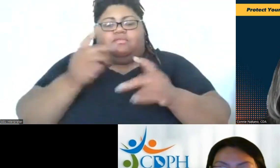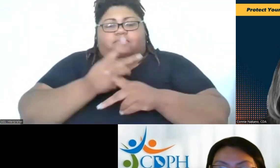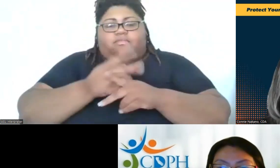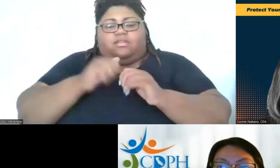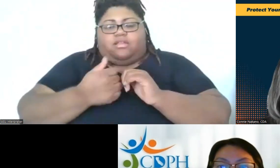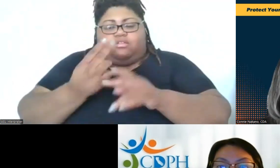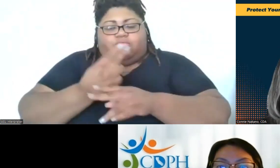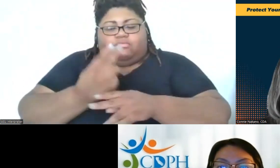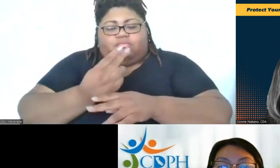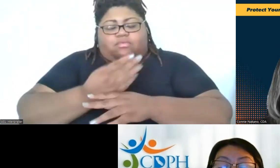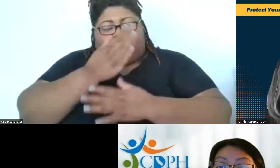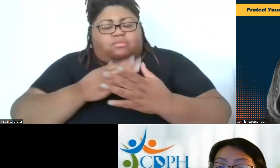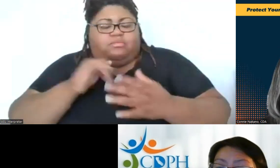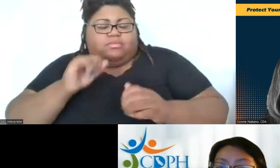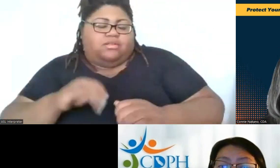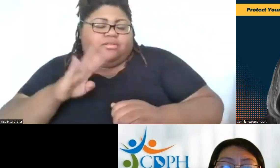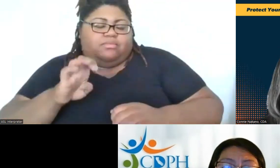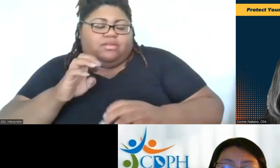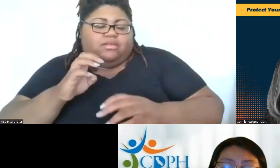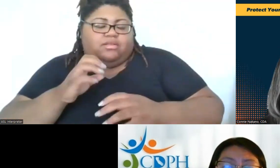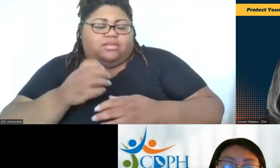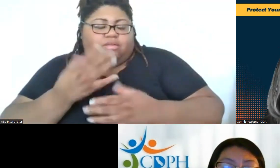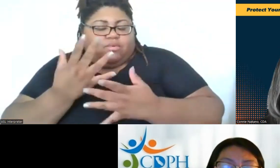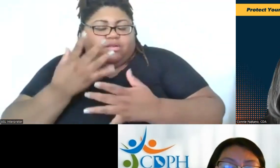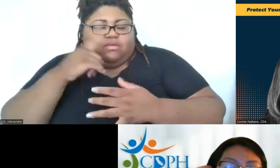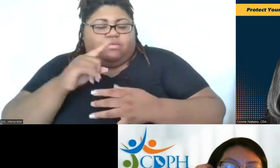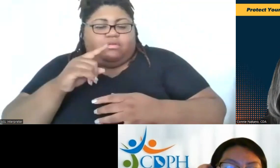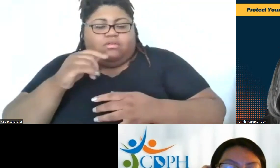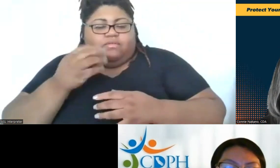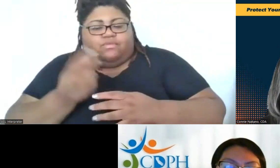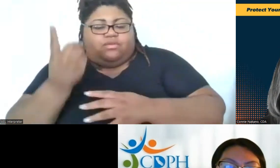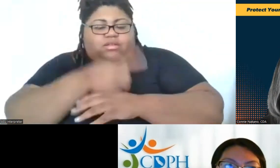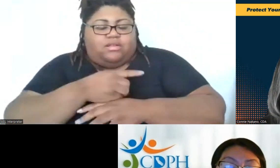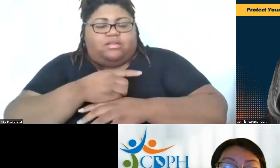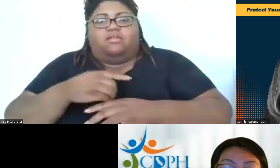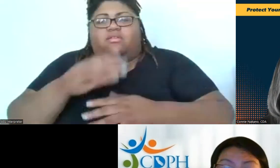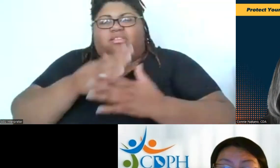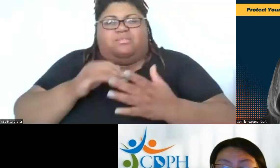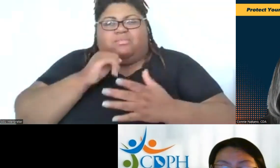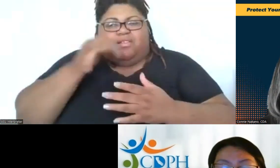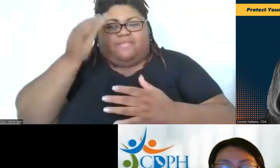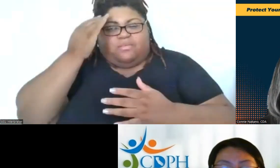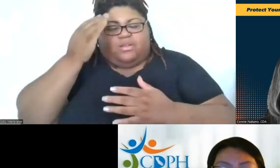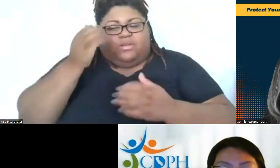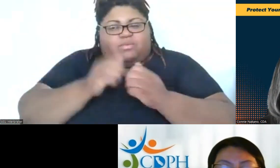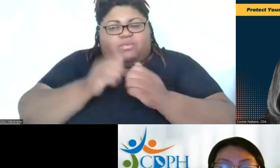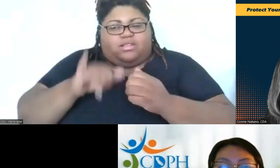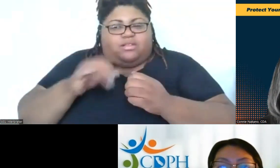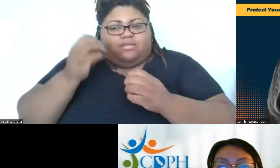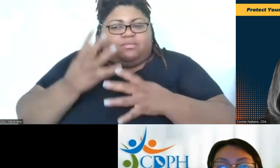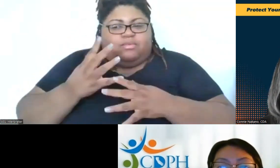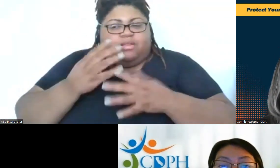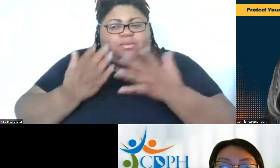held for a few days. And again, some clinicians are still unfamiliar with this and may erroneously deny